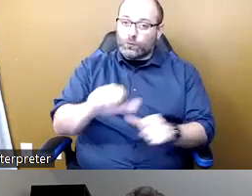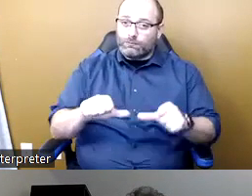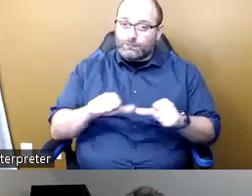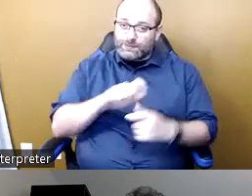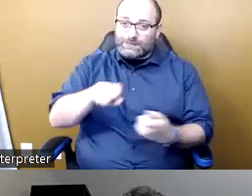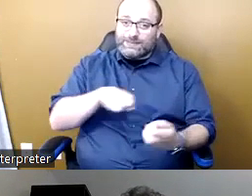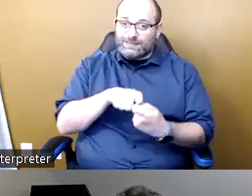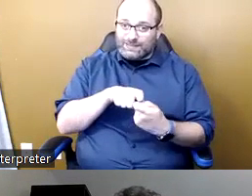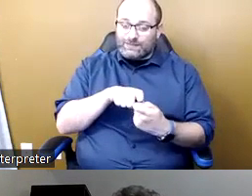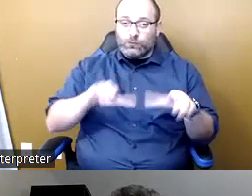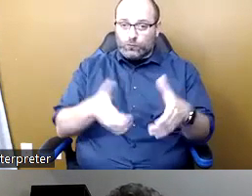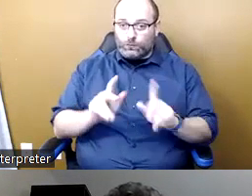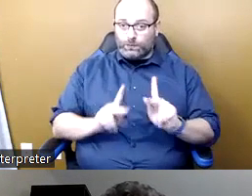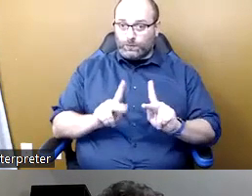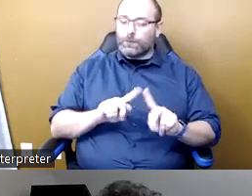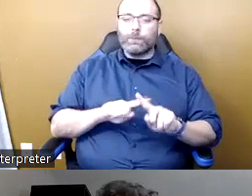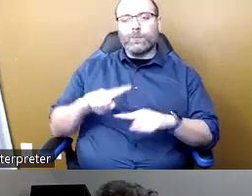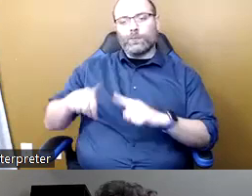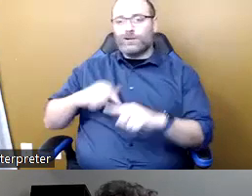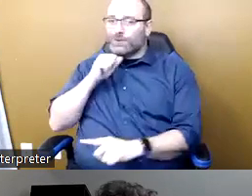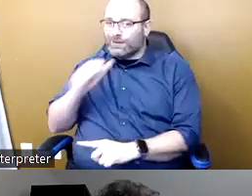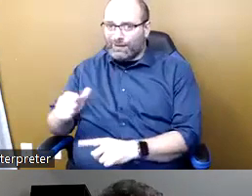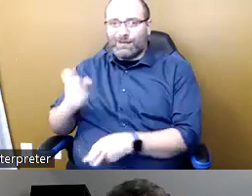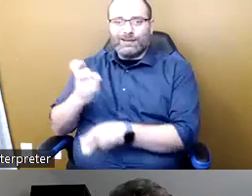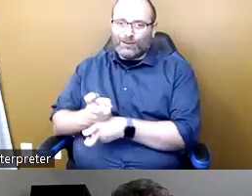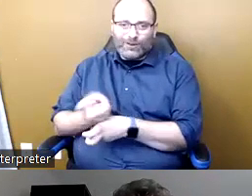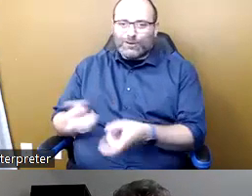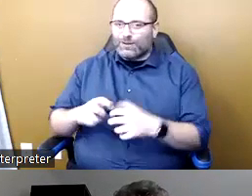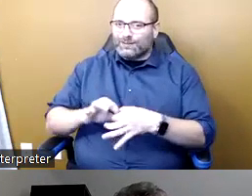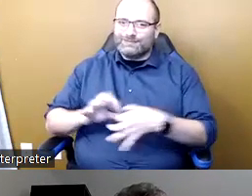But even when you're not, right?